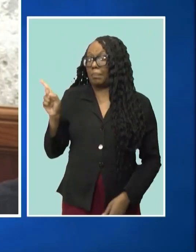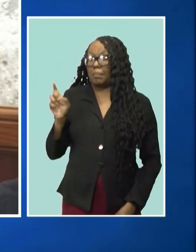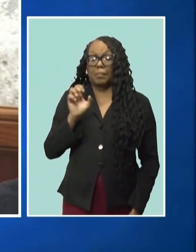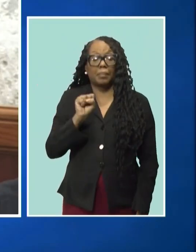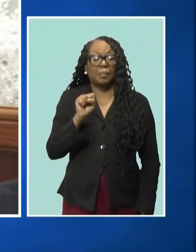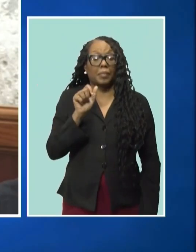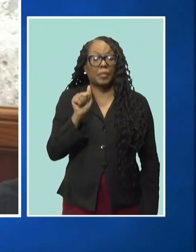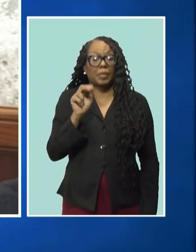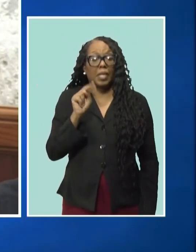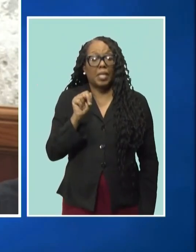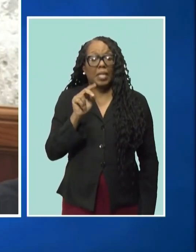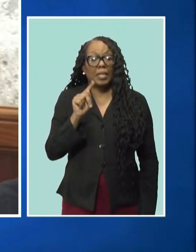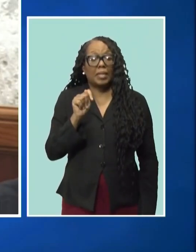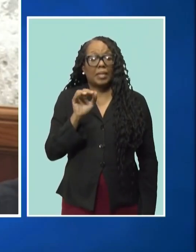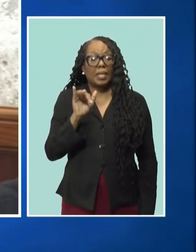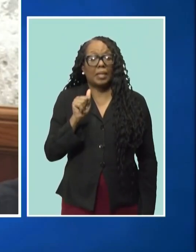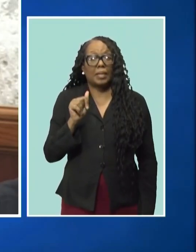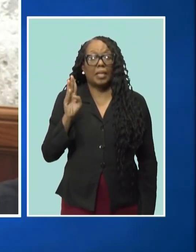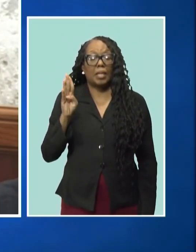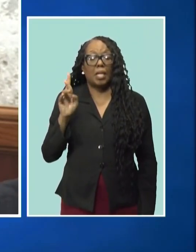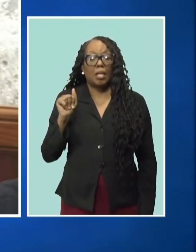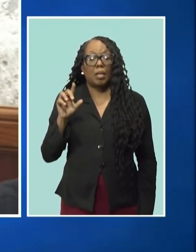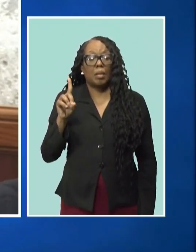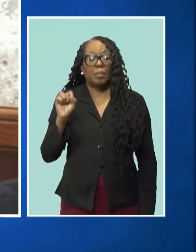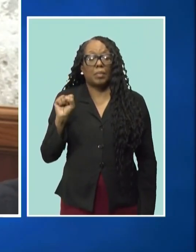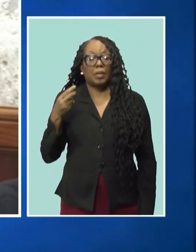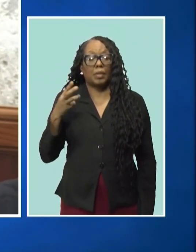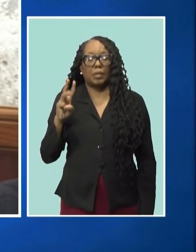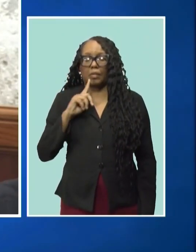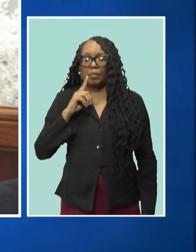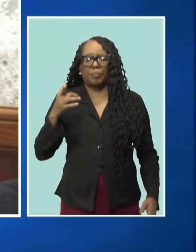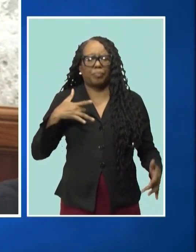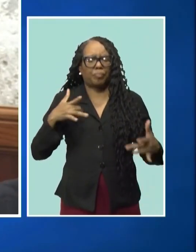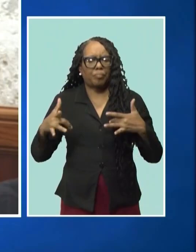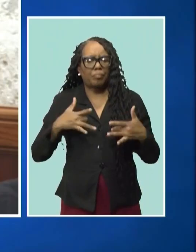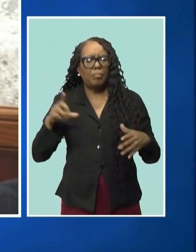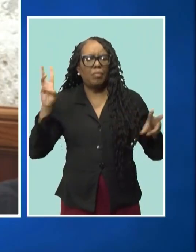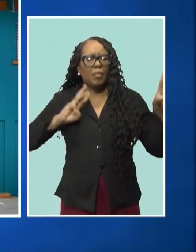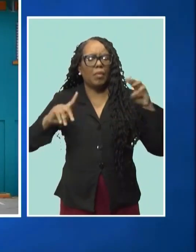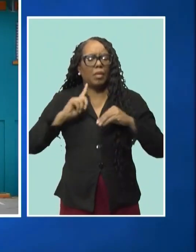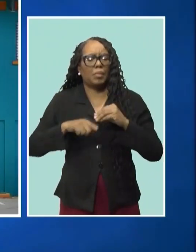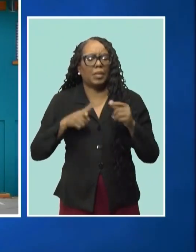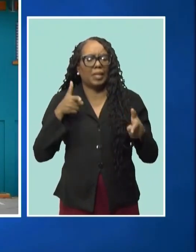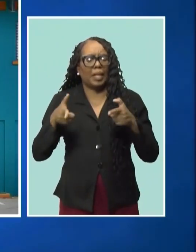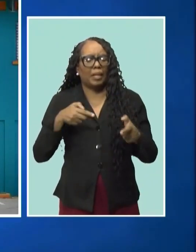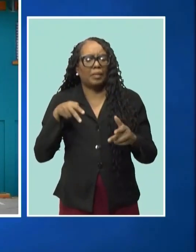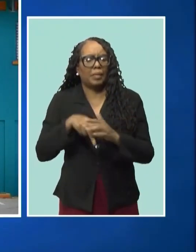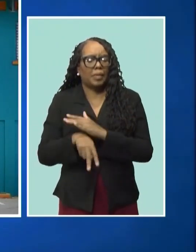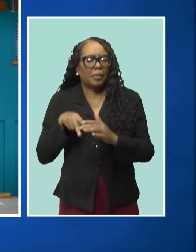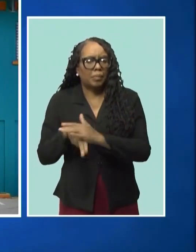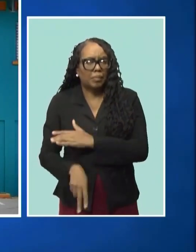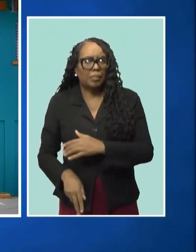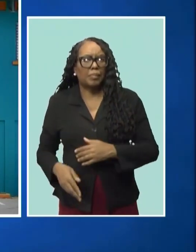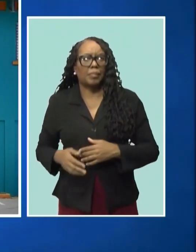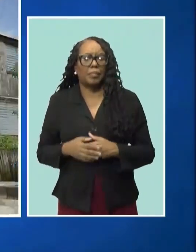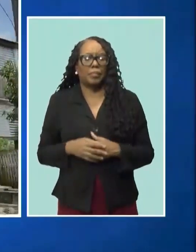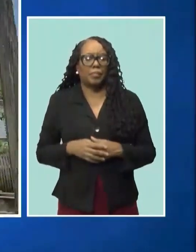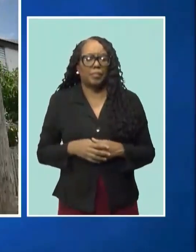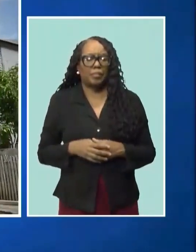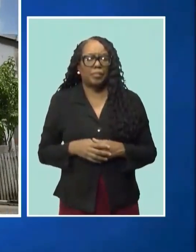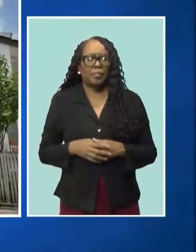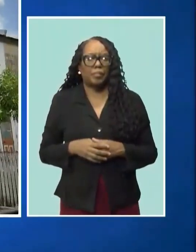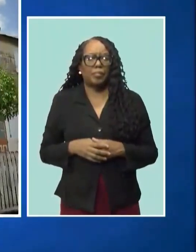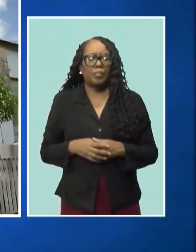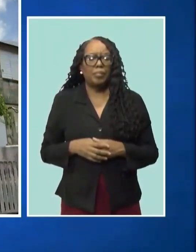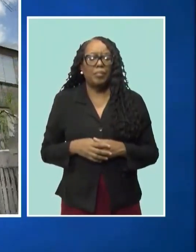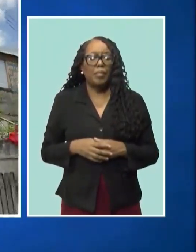Santia Bradshaw, declaring that she was generally concerned about gun violence in the area. Ms. Bradshaw told another section of the media that